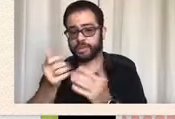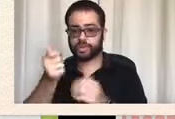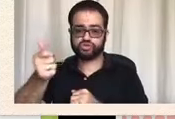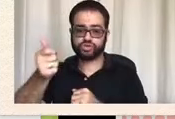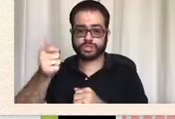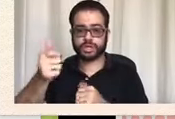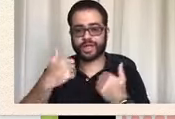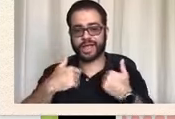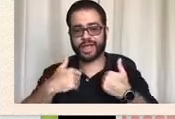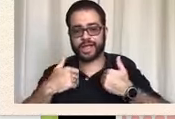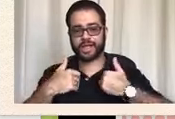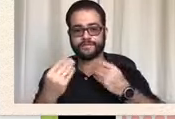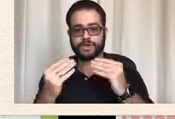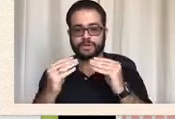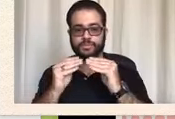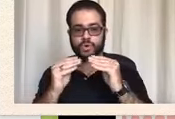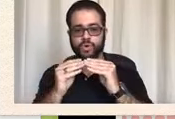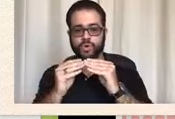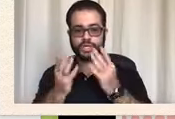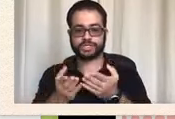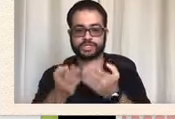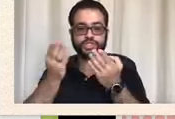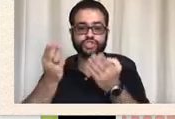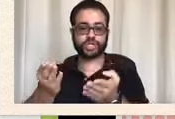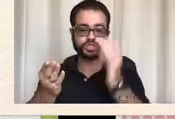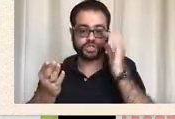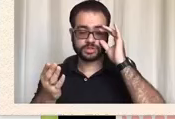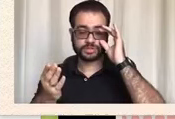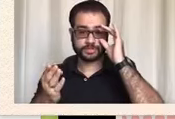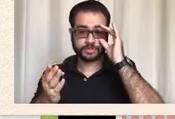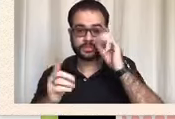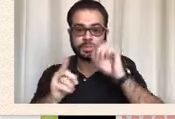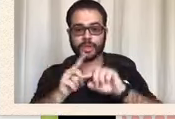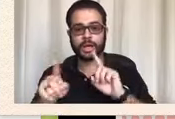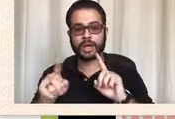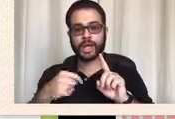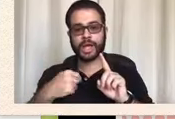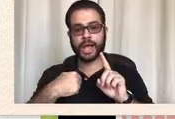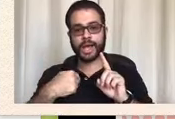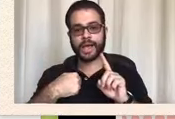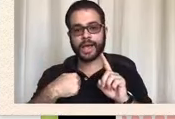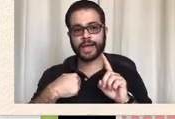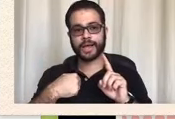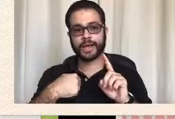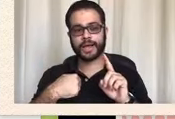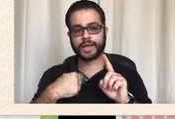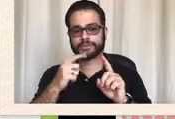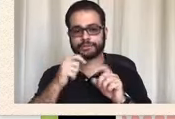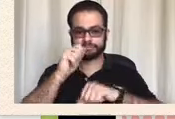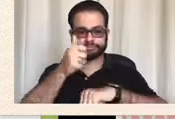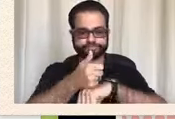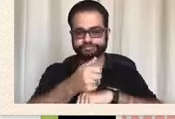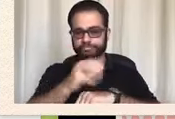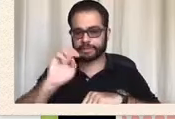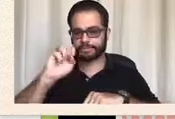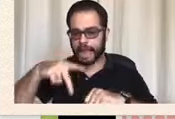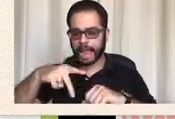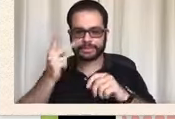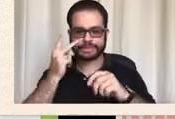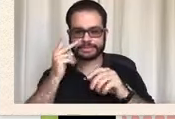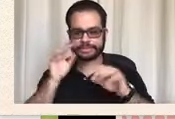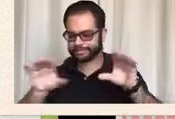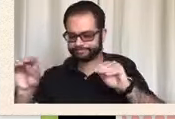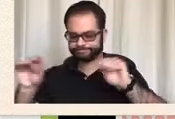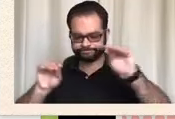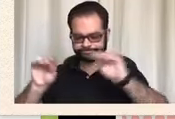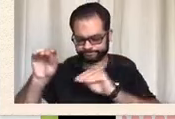suggestions, but I just kept mapping it out, like with transportation and access. I wanted to make